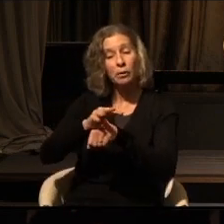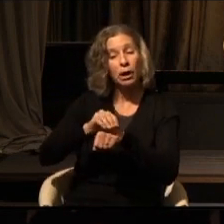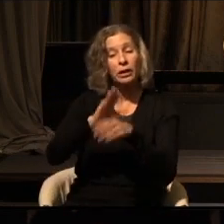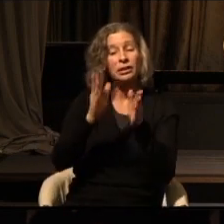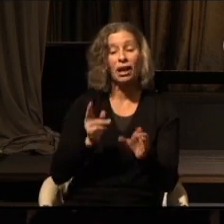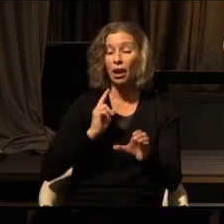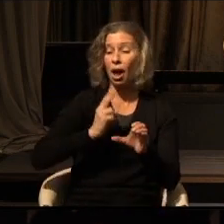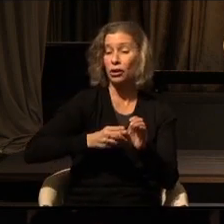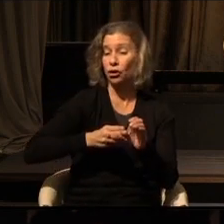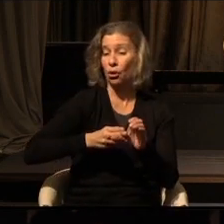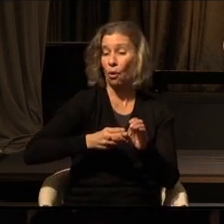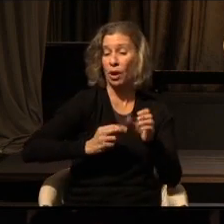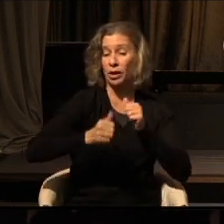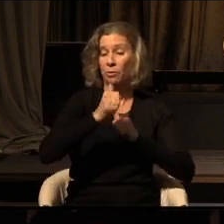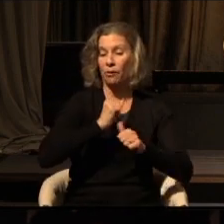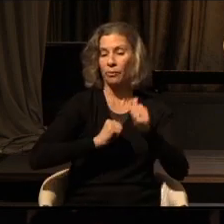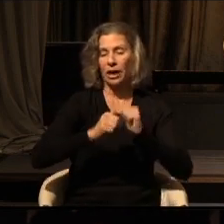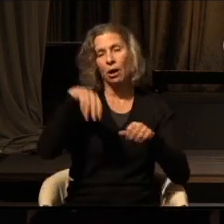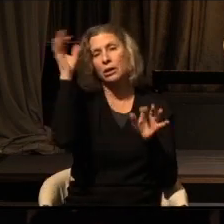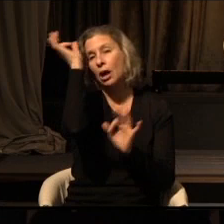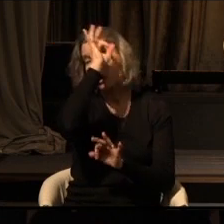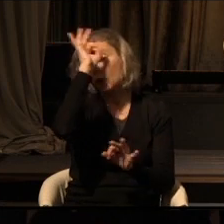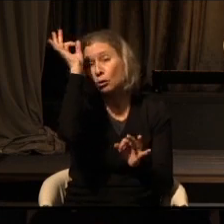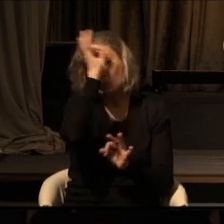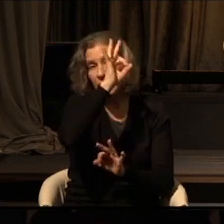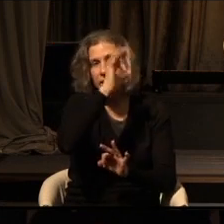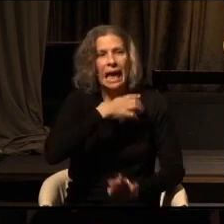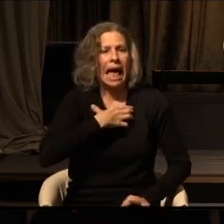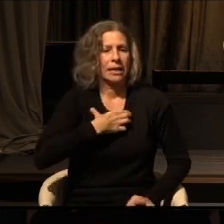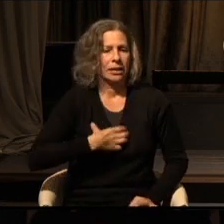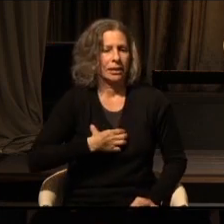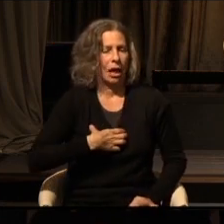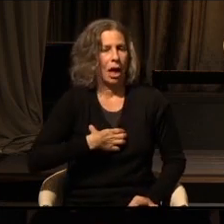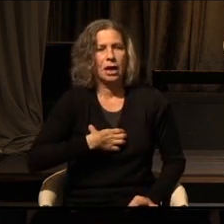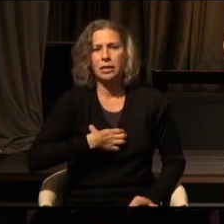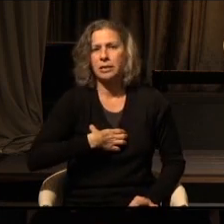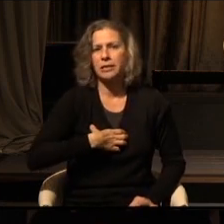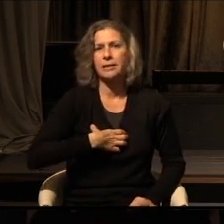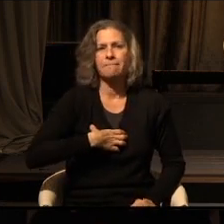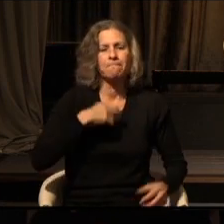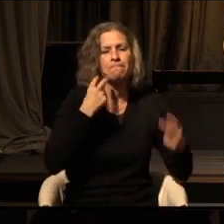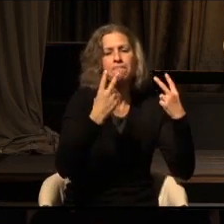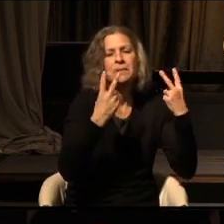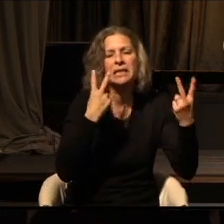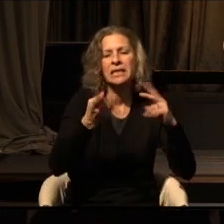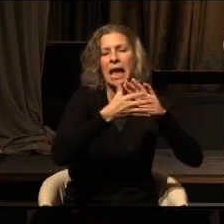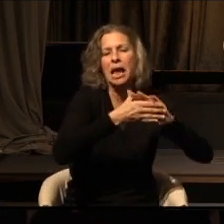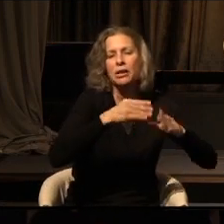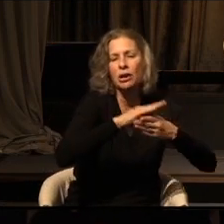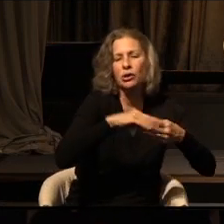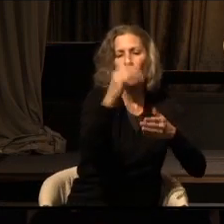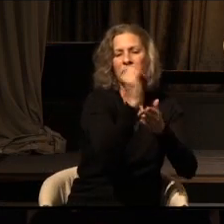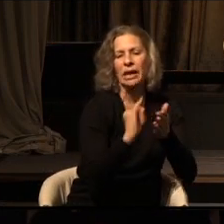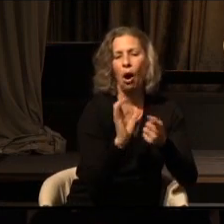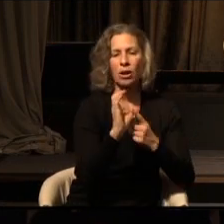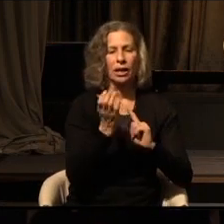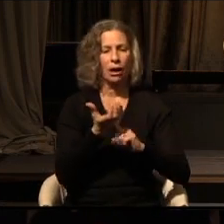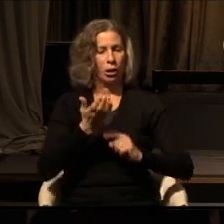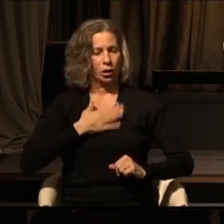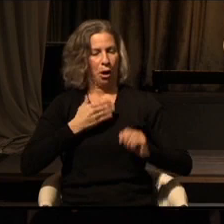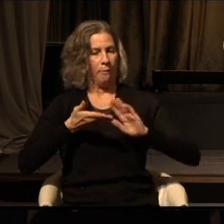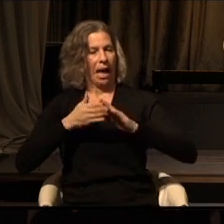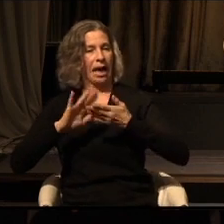arts not knowing what it was about. I had a desire to see the stories, the arts, the culture of my